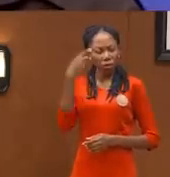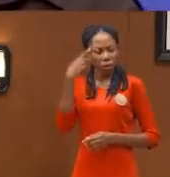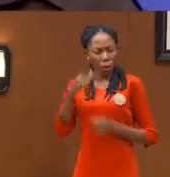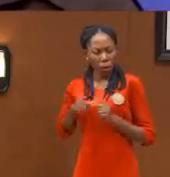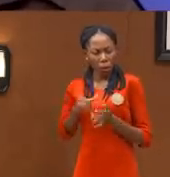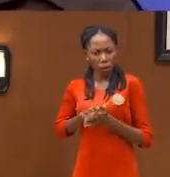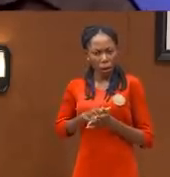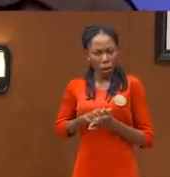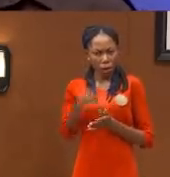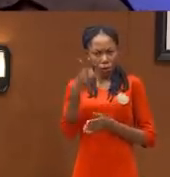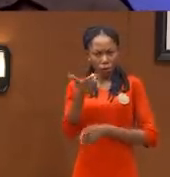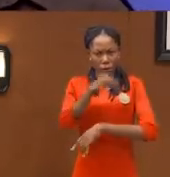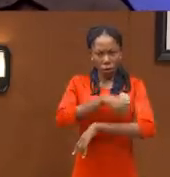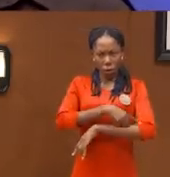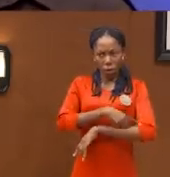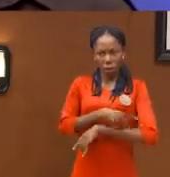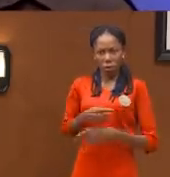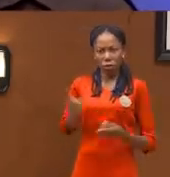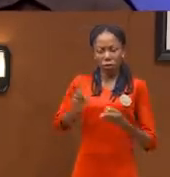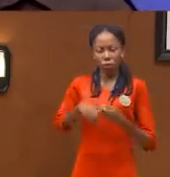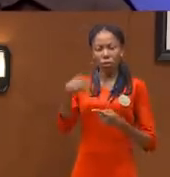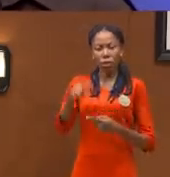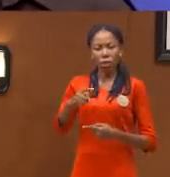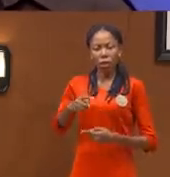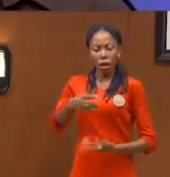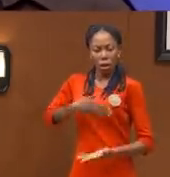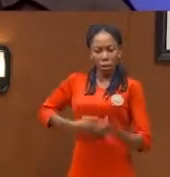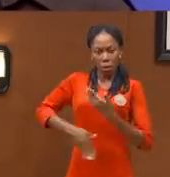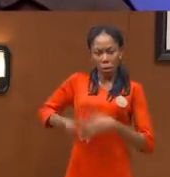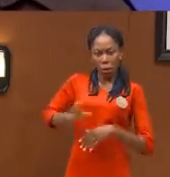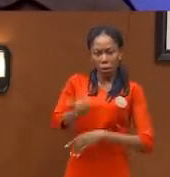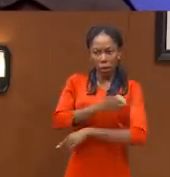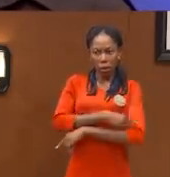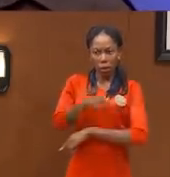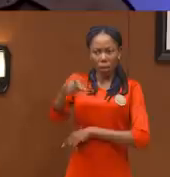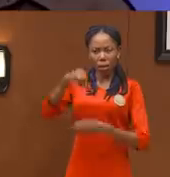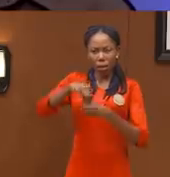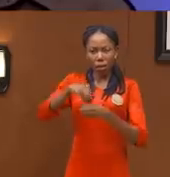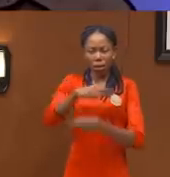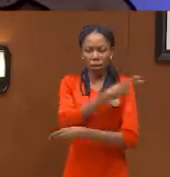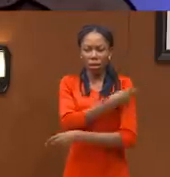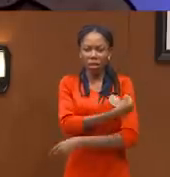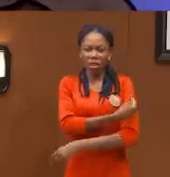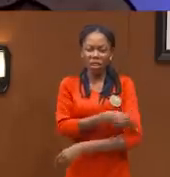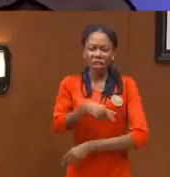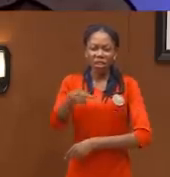on Monday, I called him and told him, I'm in the hospital.